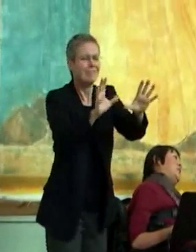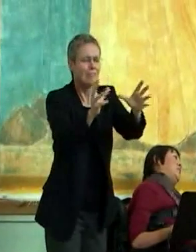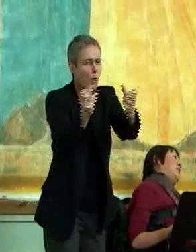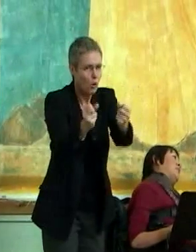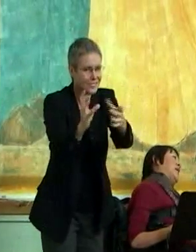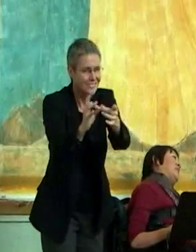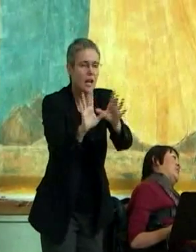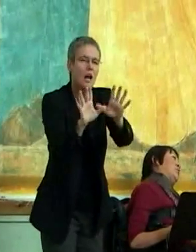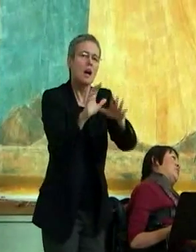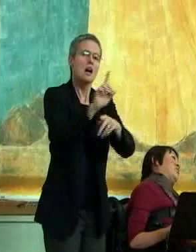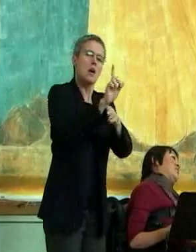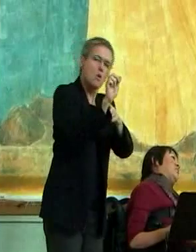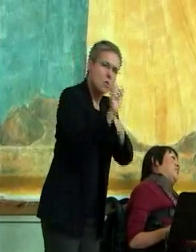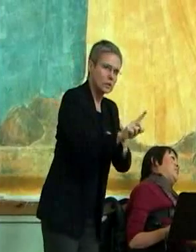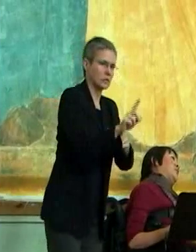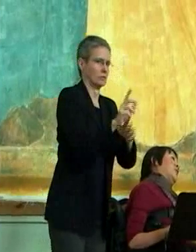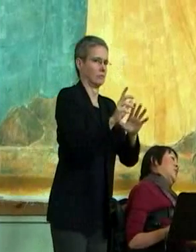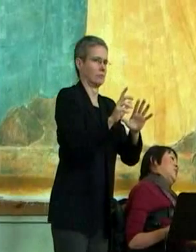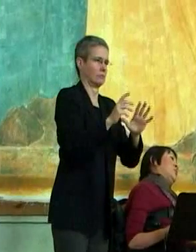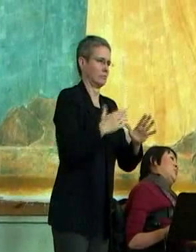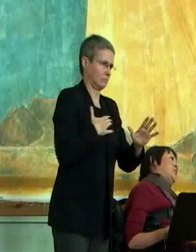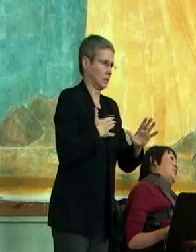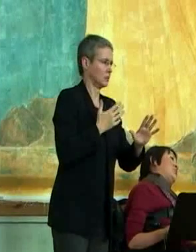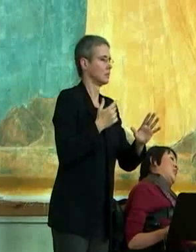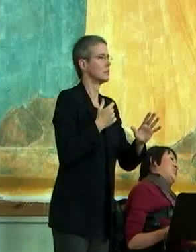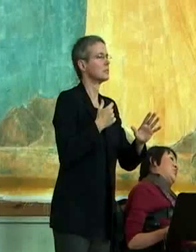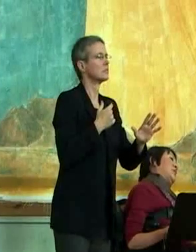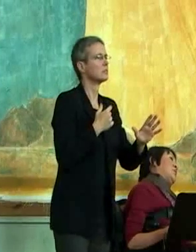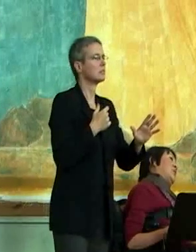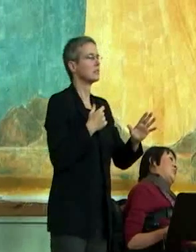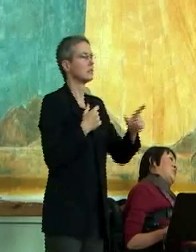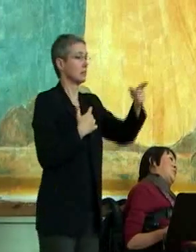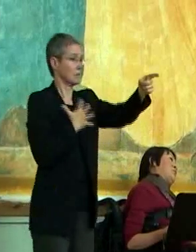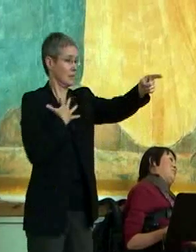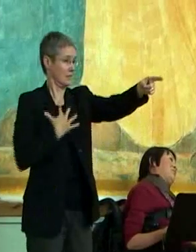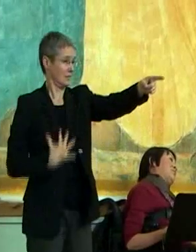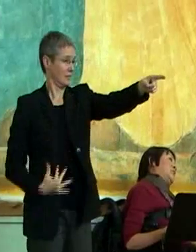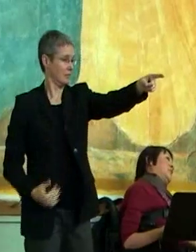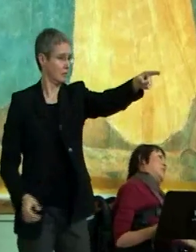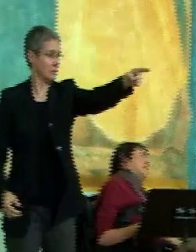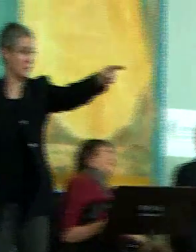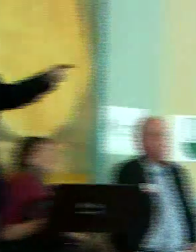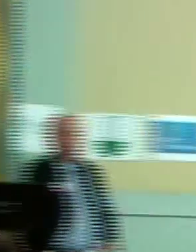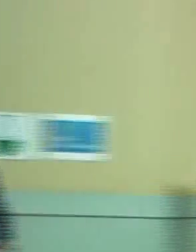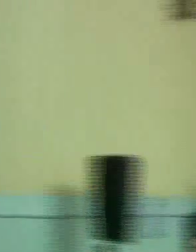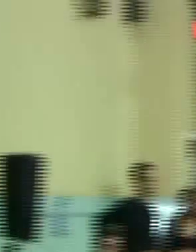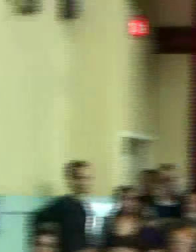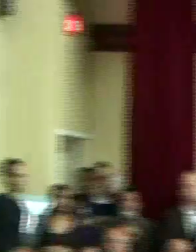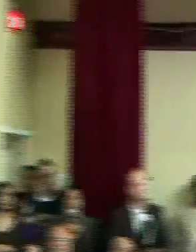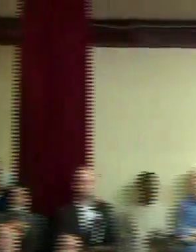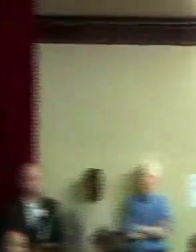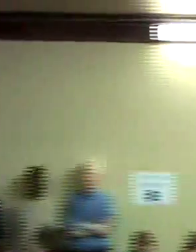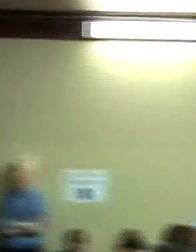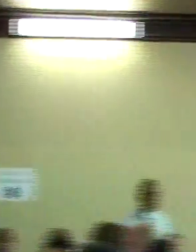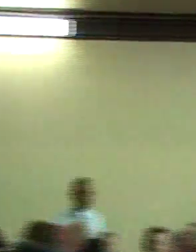get as many people asking questions as possible. To the woman in the striped shirt at the microphone.